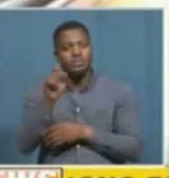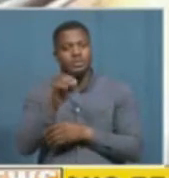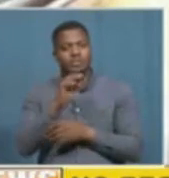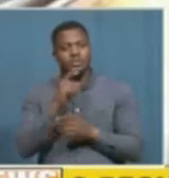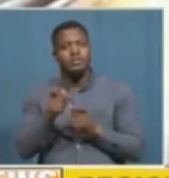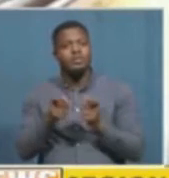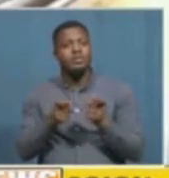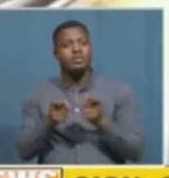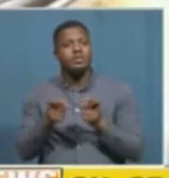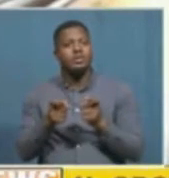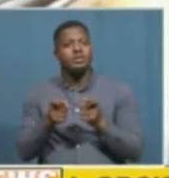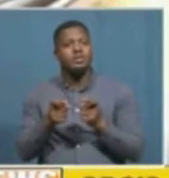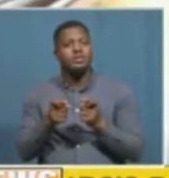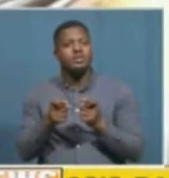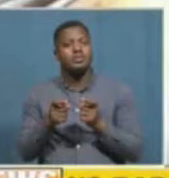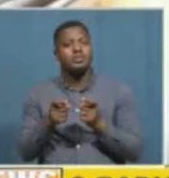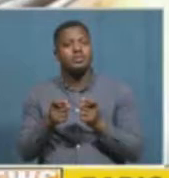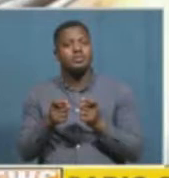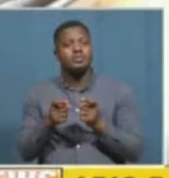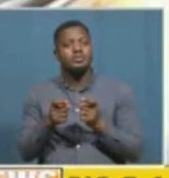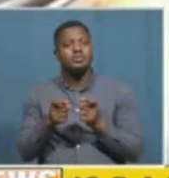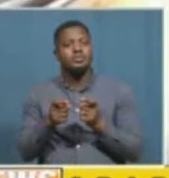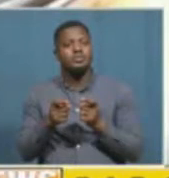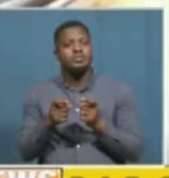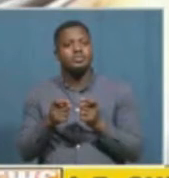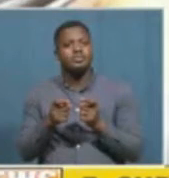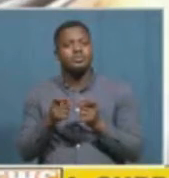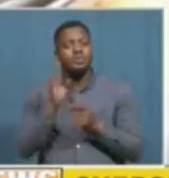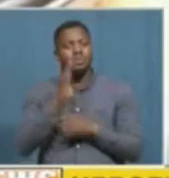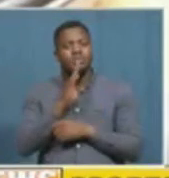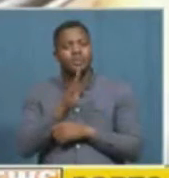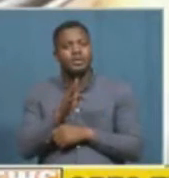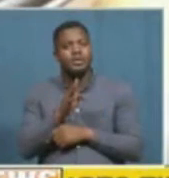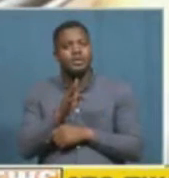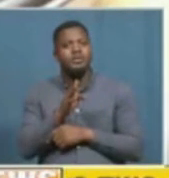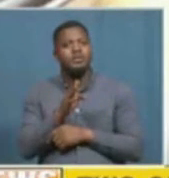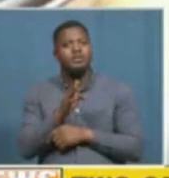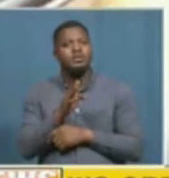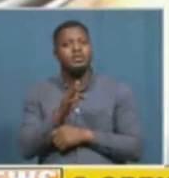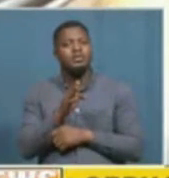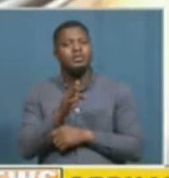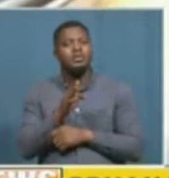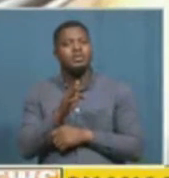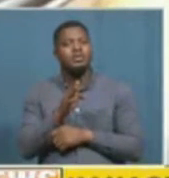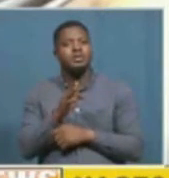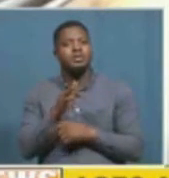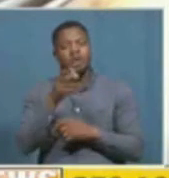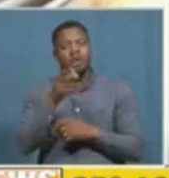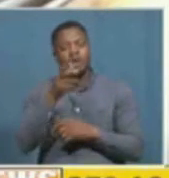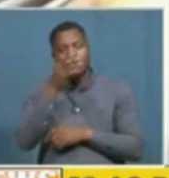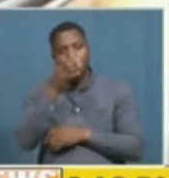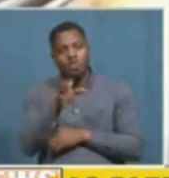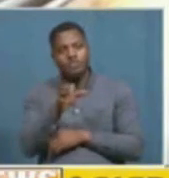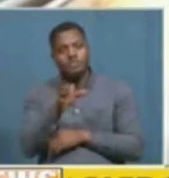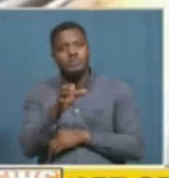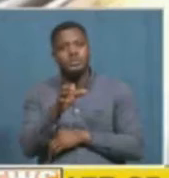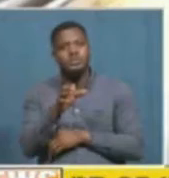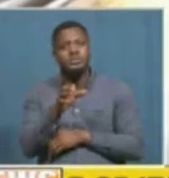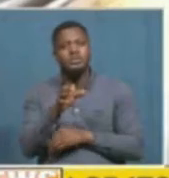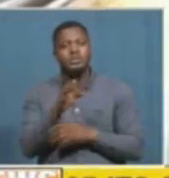of social change and not, for instance, join the bad wagon of corruption